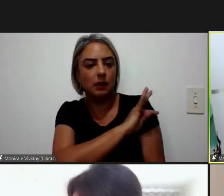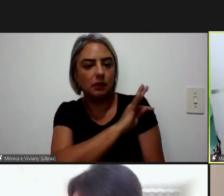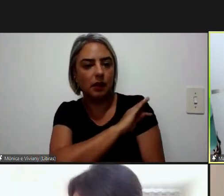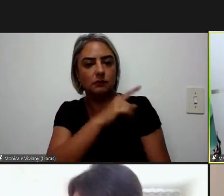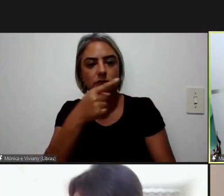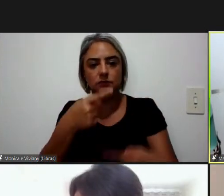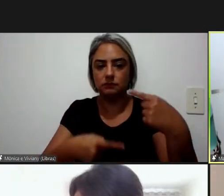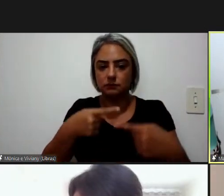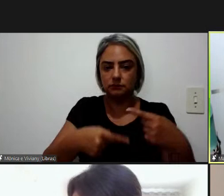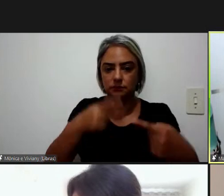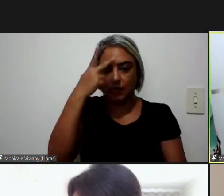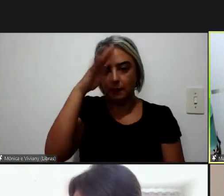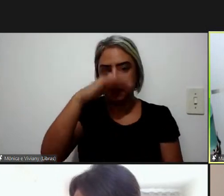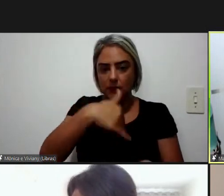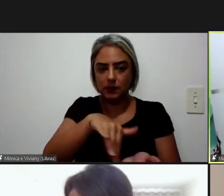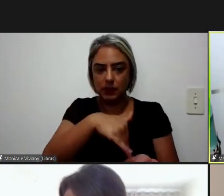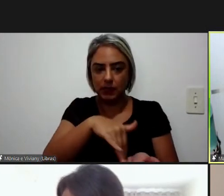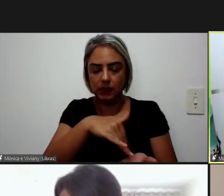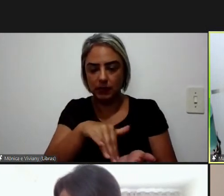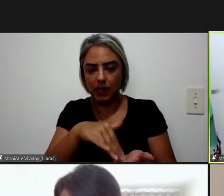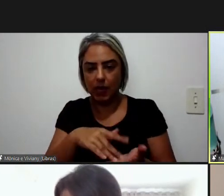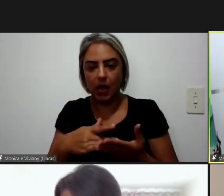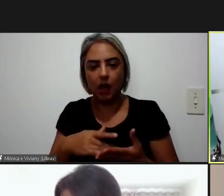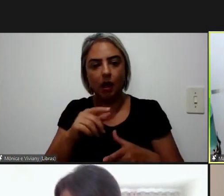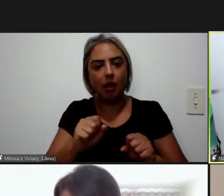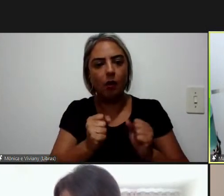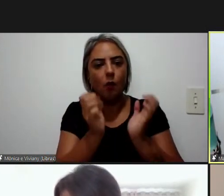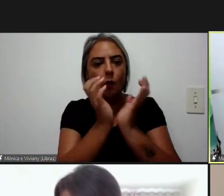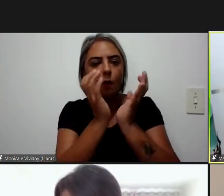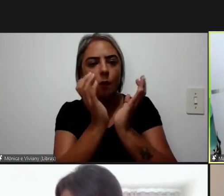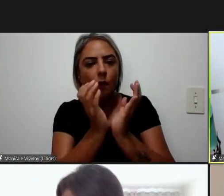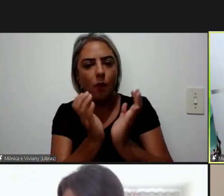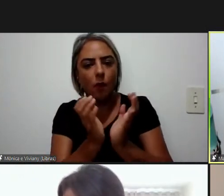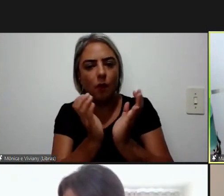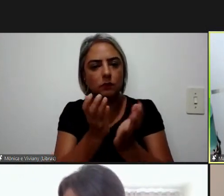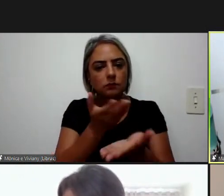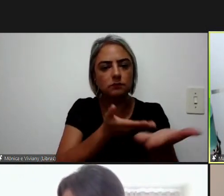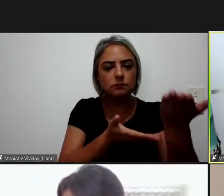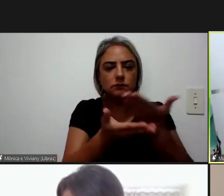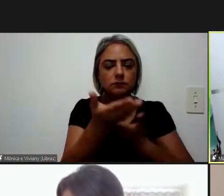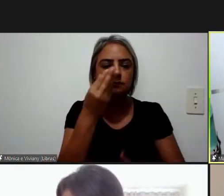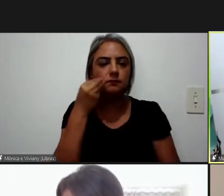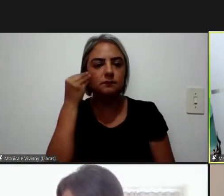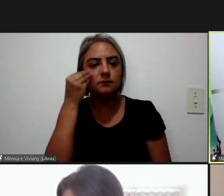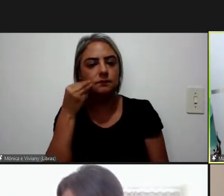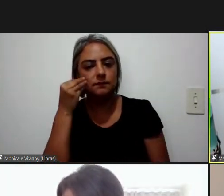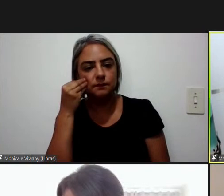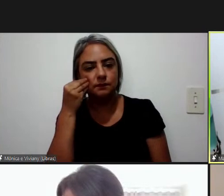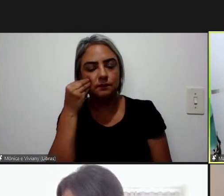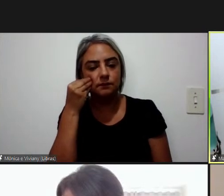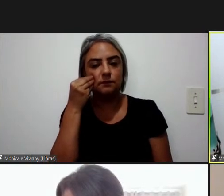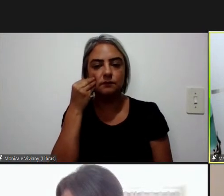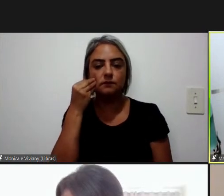have to support technical, the secretary,